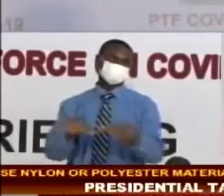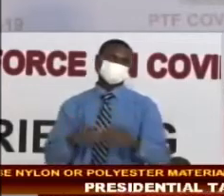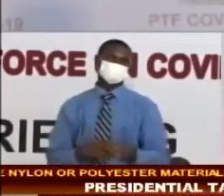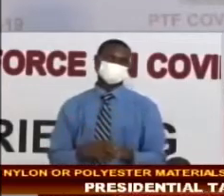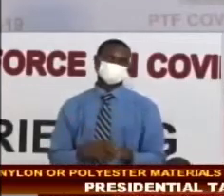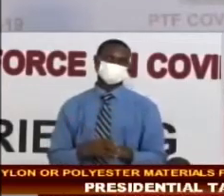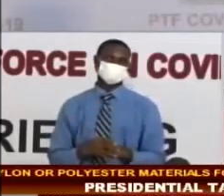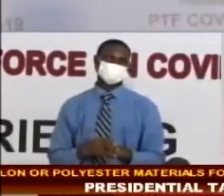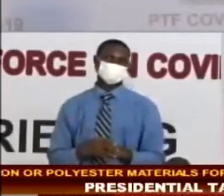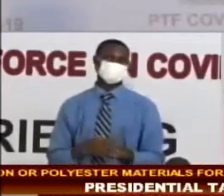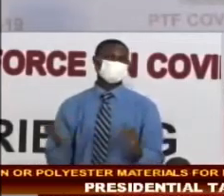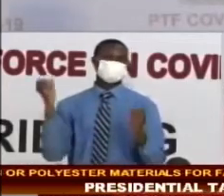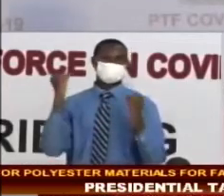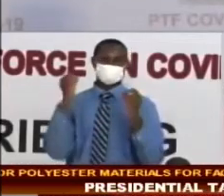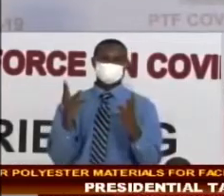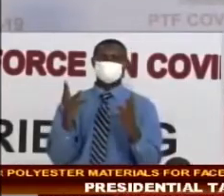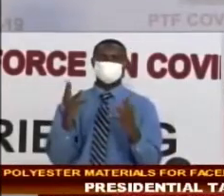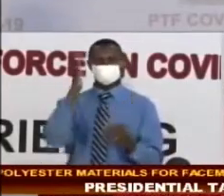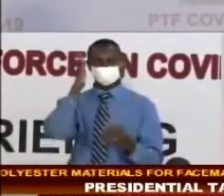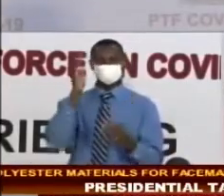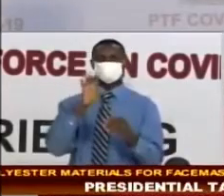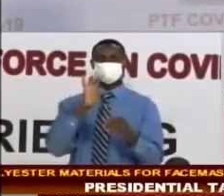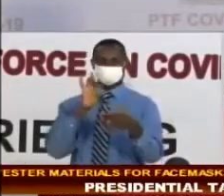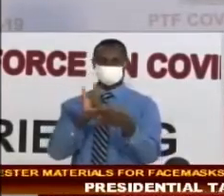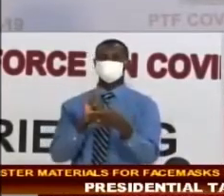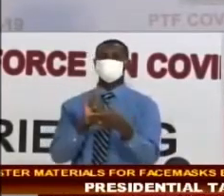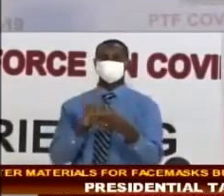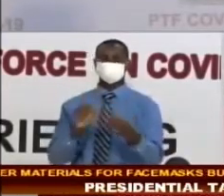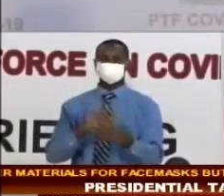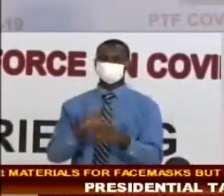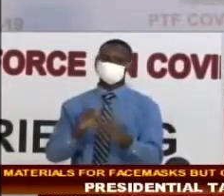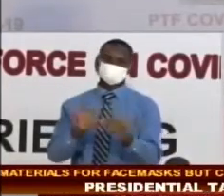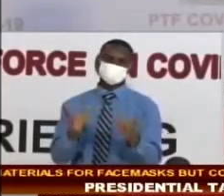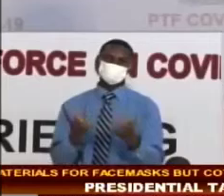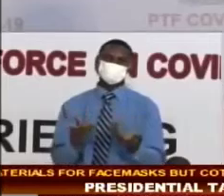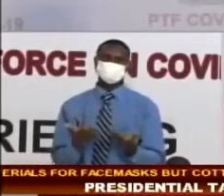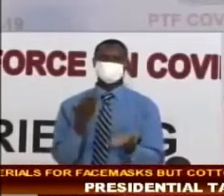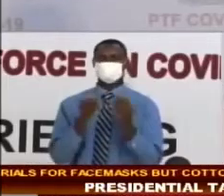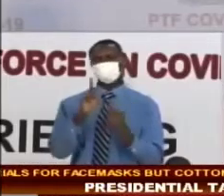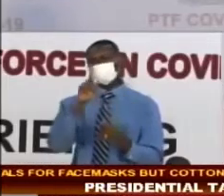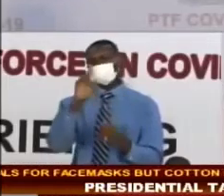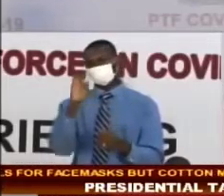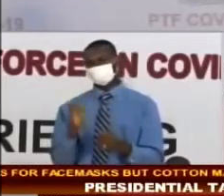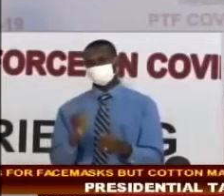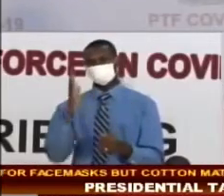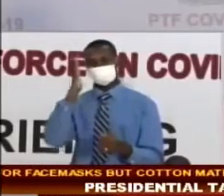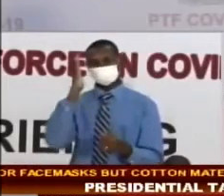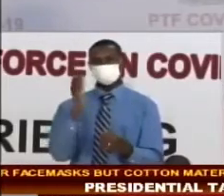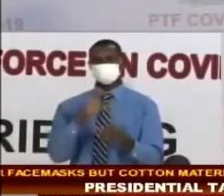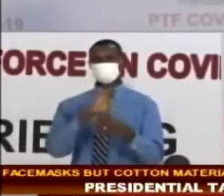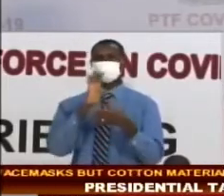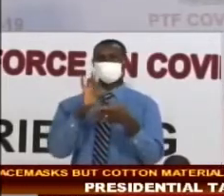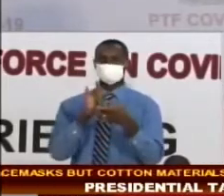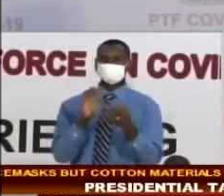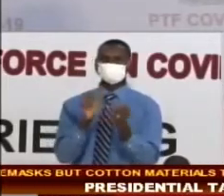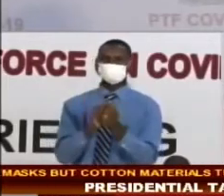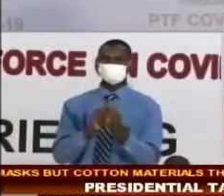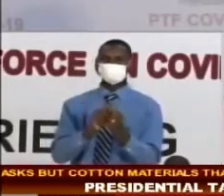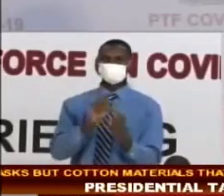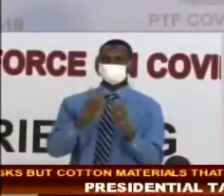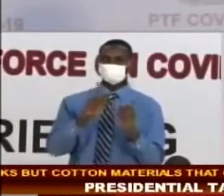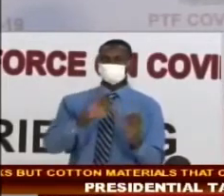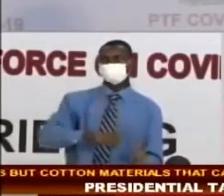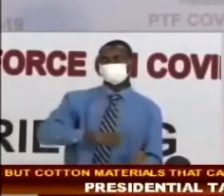COVID-19. A few of them, maybe 1% might be either repatriation, a request from